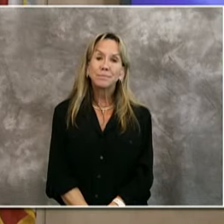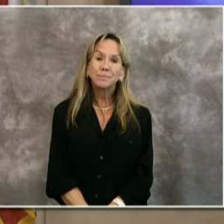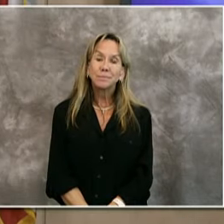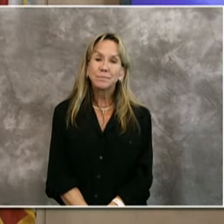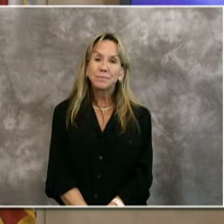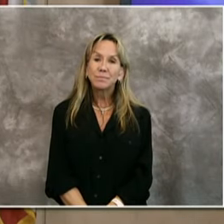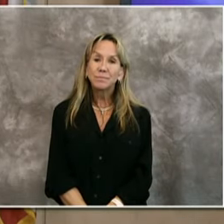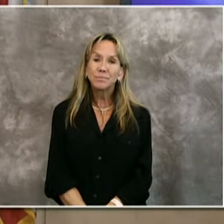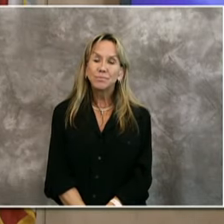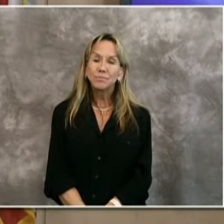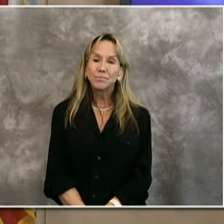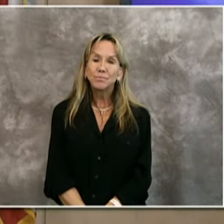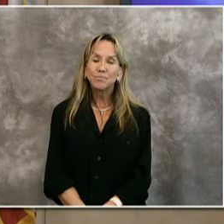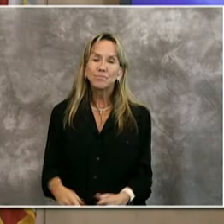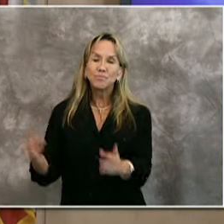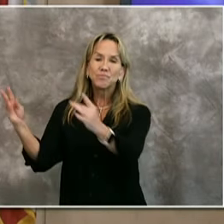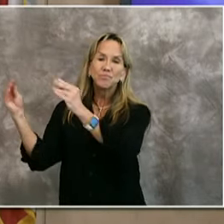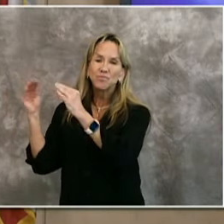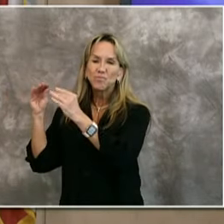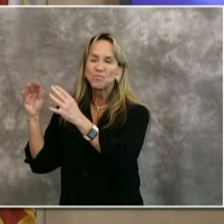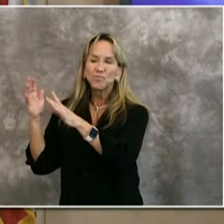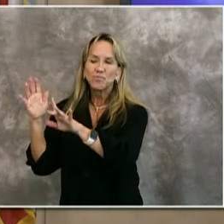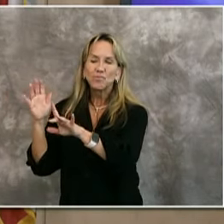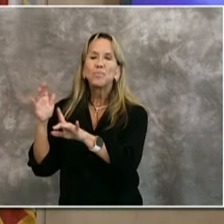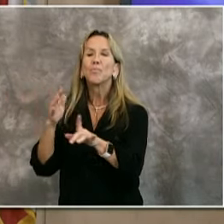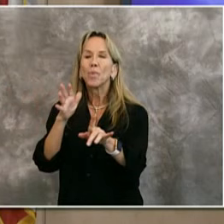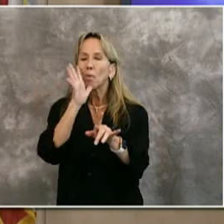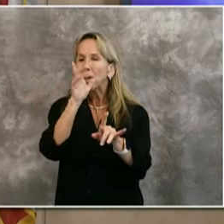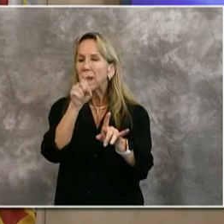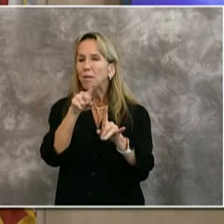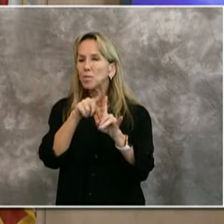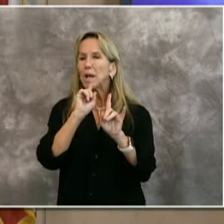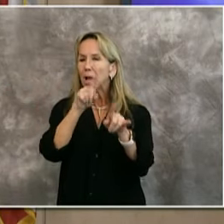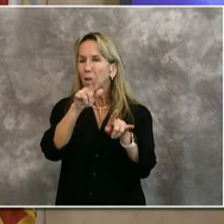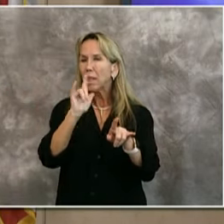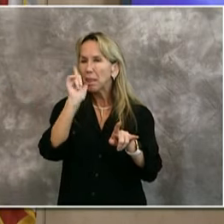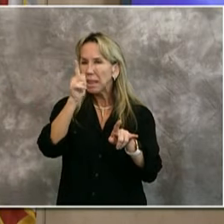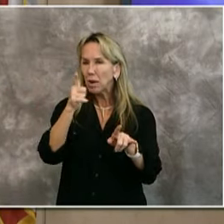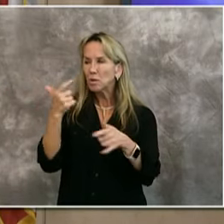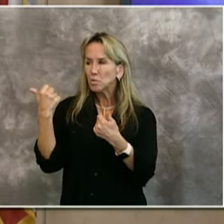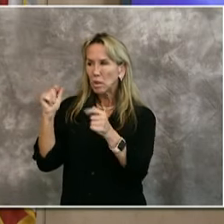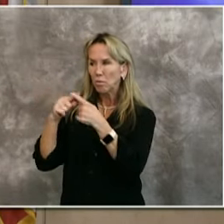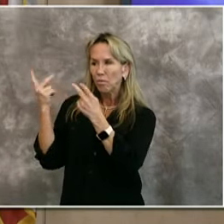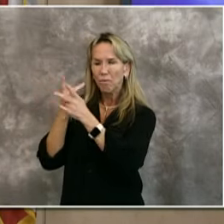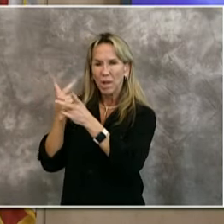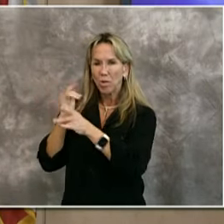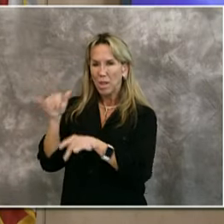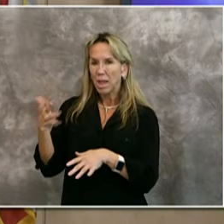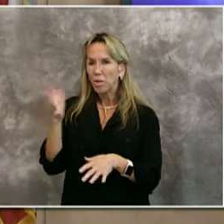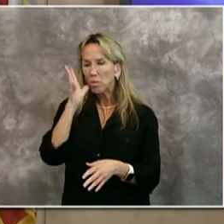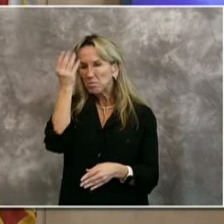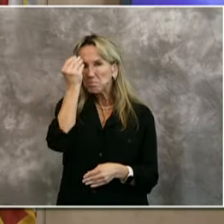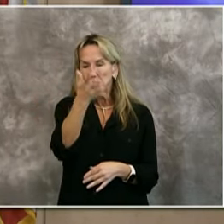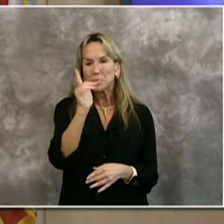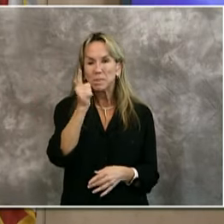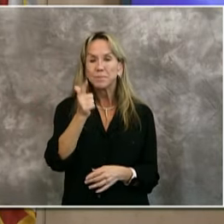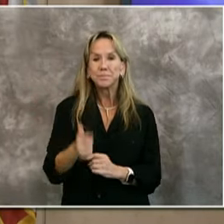Okay, I think we'll have to get back to you on that. We're working on that right now, so we'll get back to you.